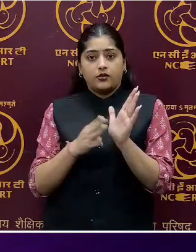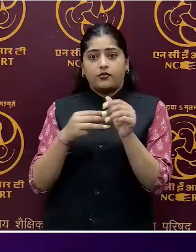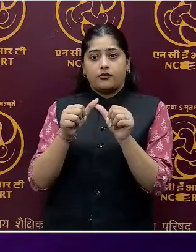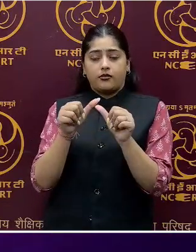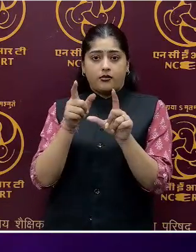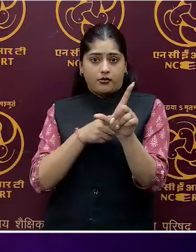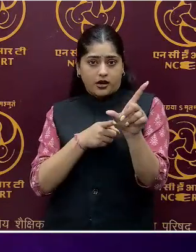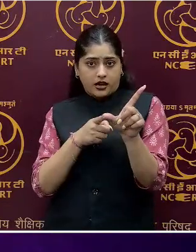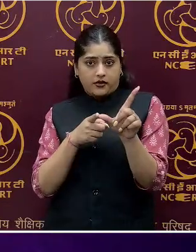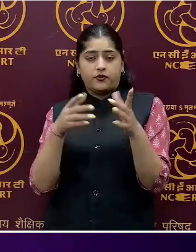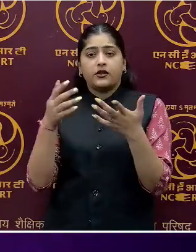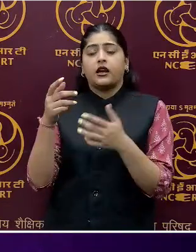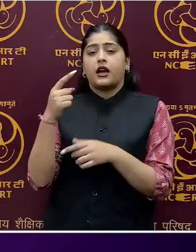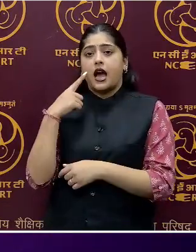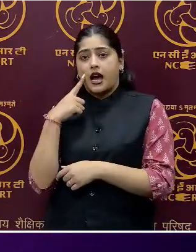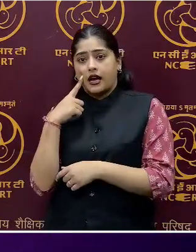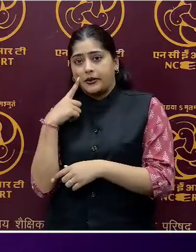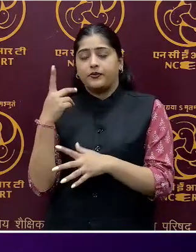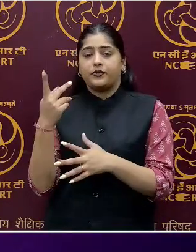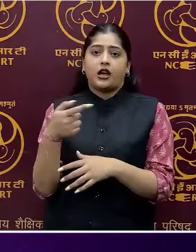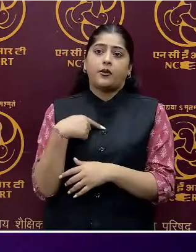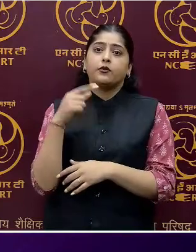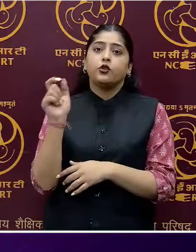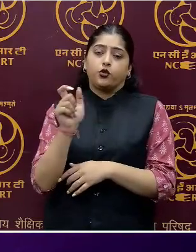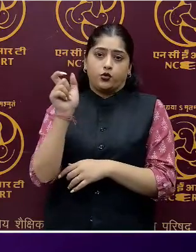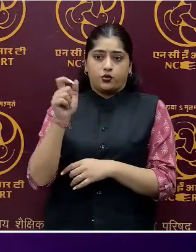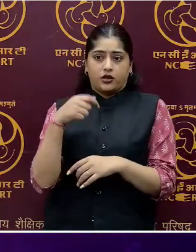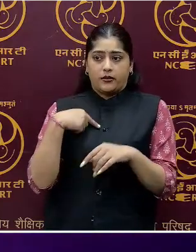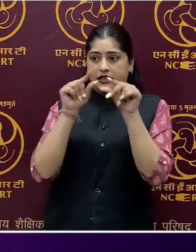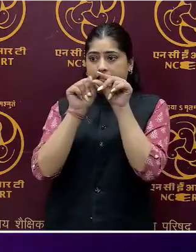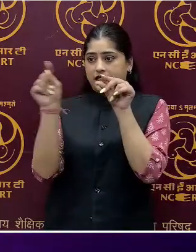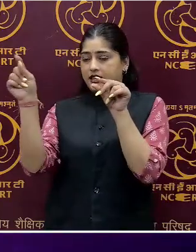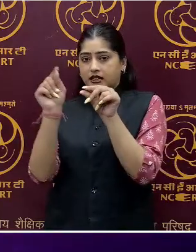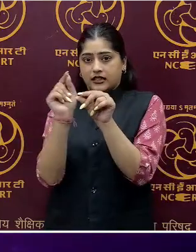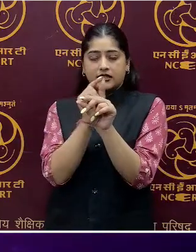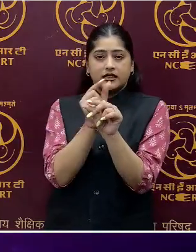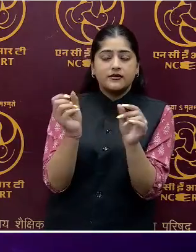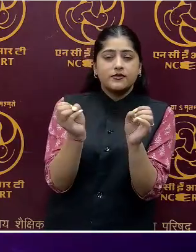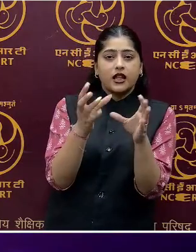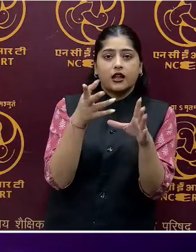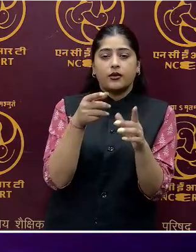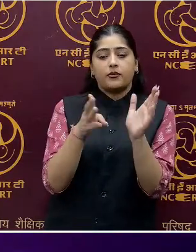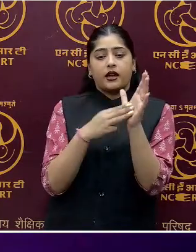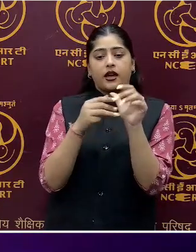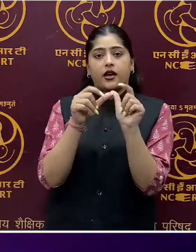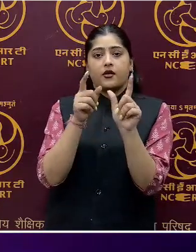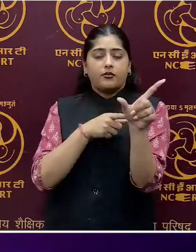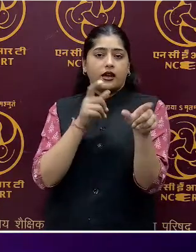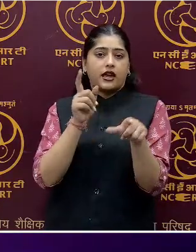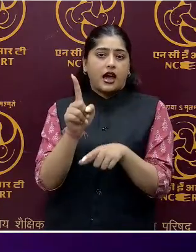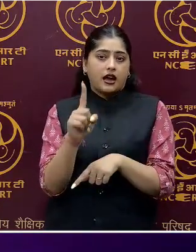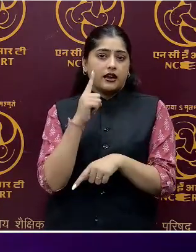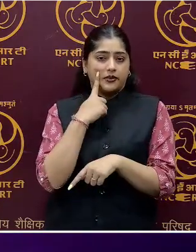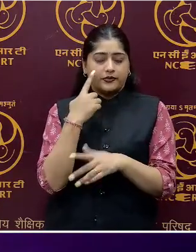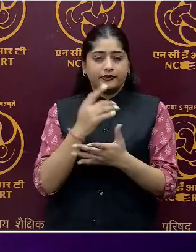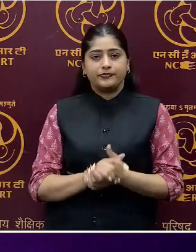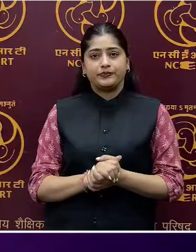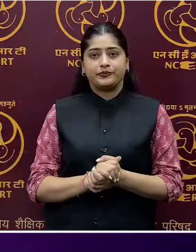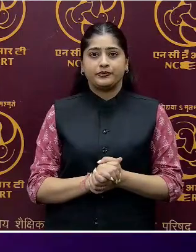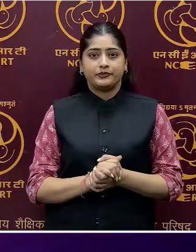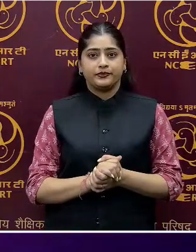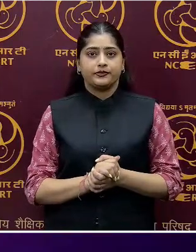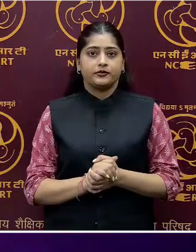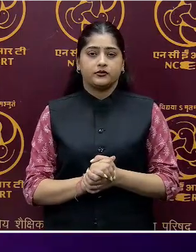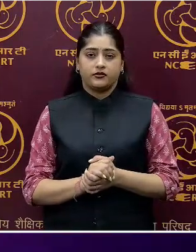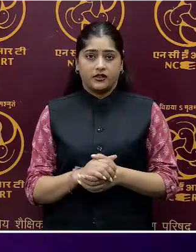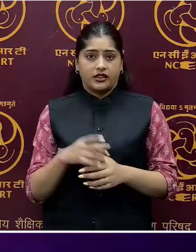before doing anything, you have to take the permission from the yes. Your elder ones. So for that you use may I, and